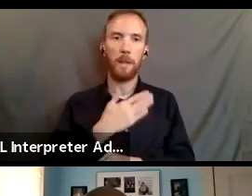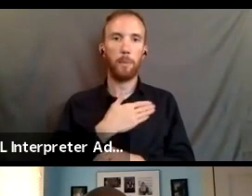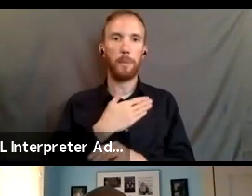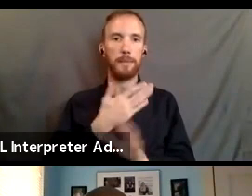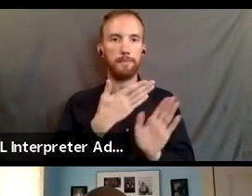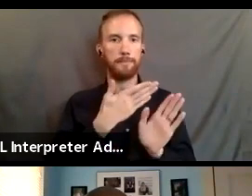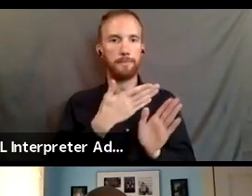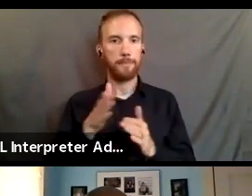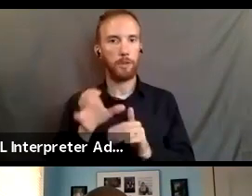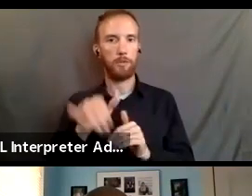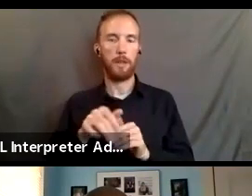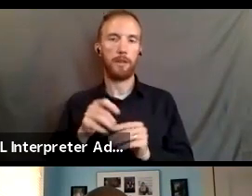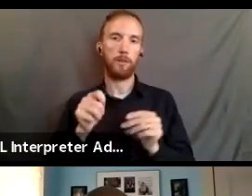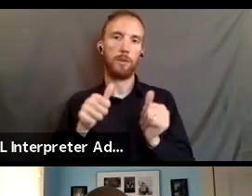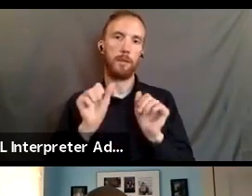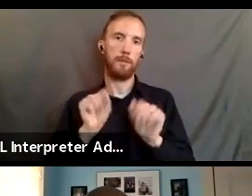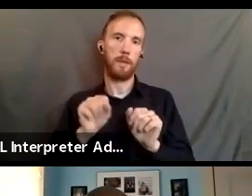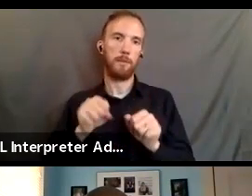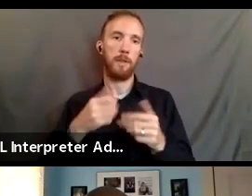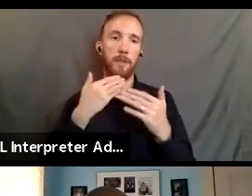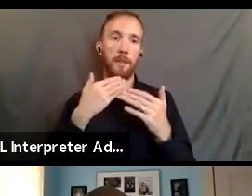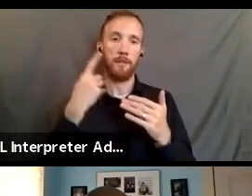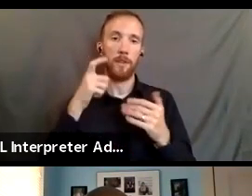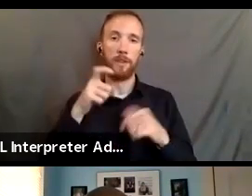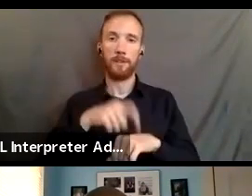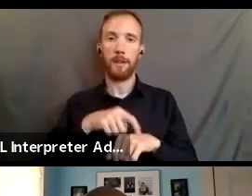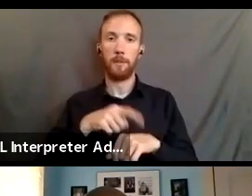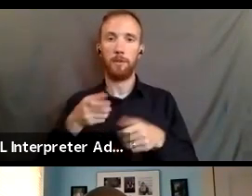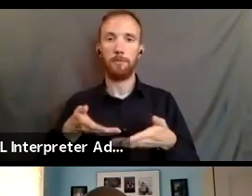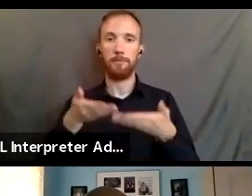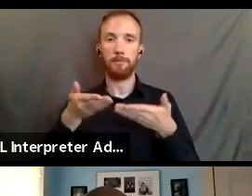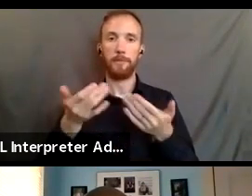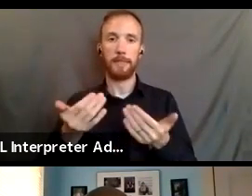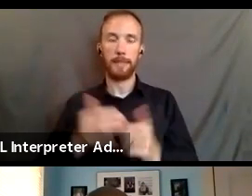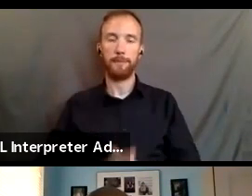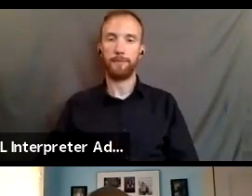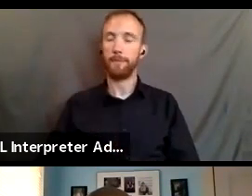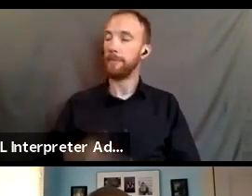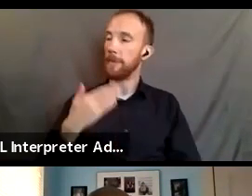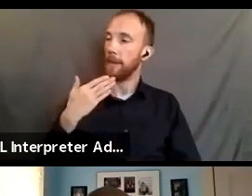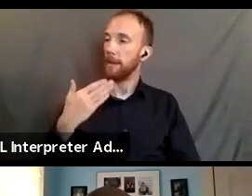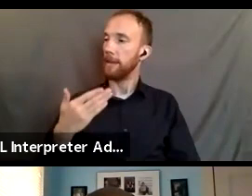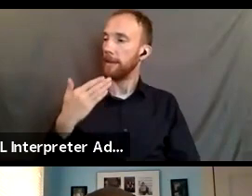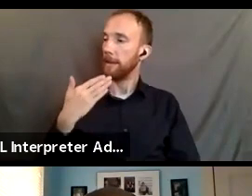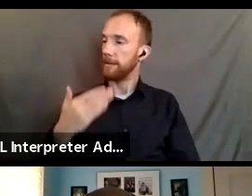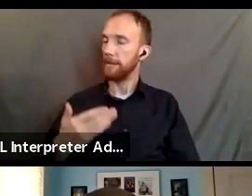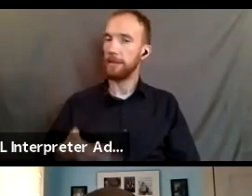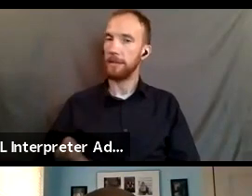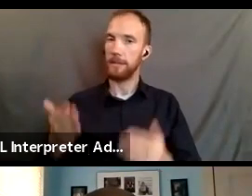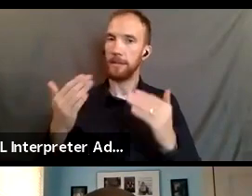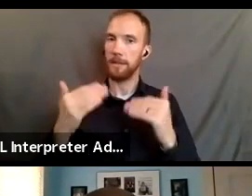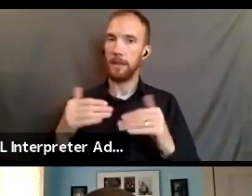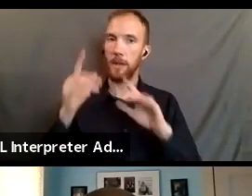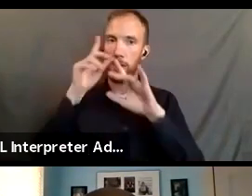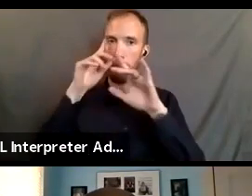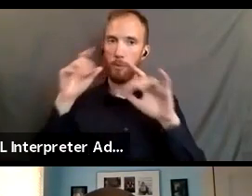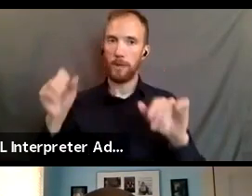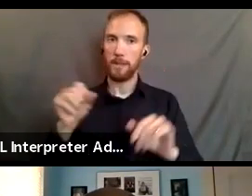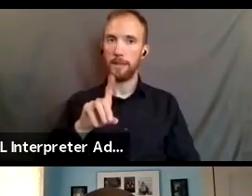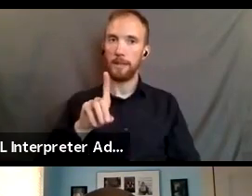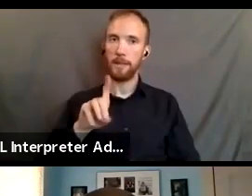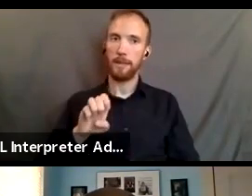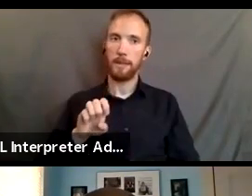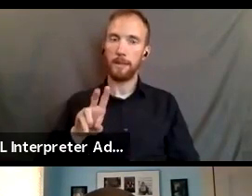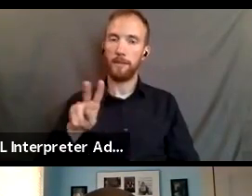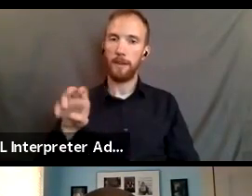possible thank you very much for the time you brought for me today thank you alderman rodriguez uh president delvaye we do have uh